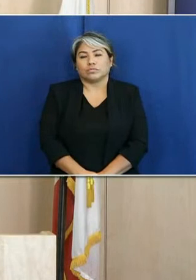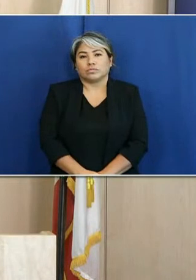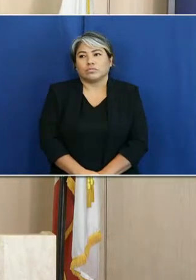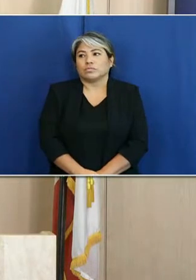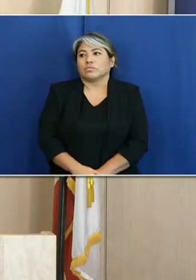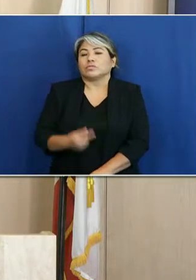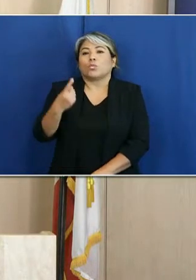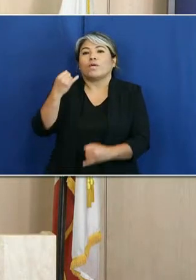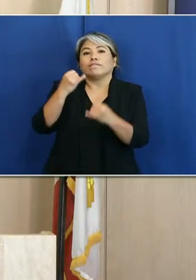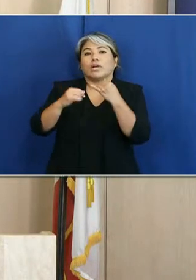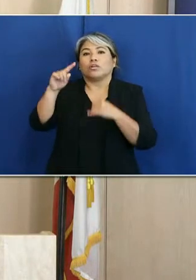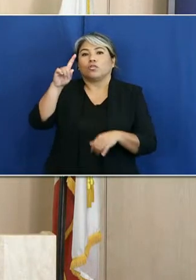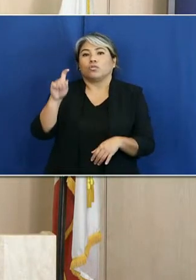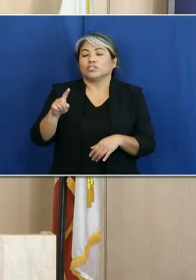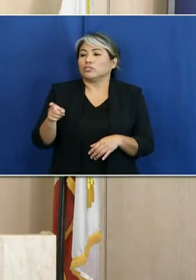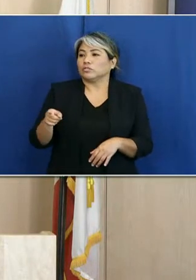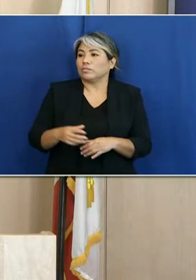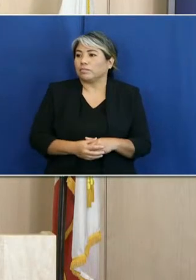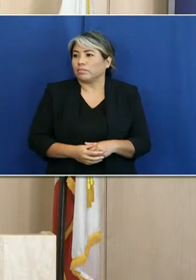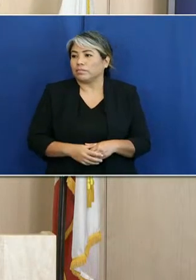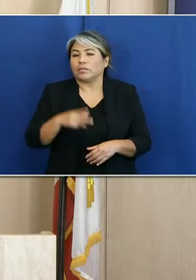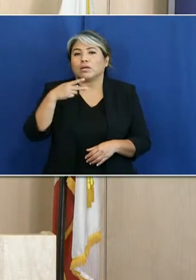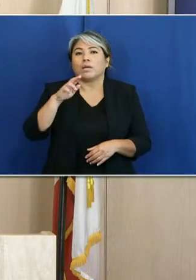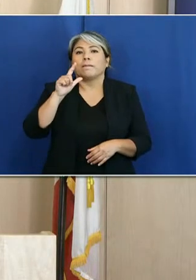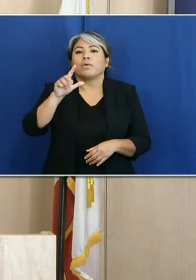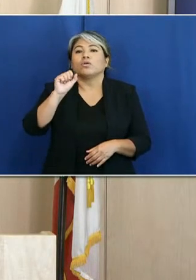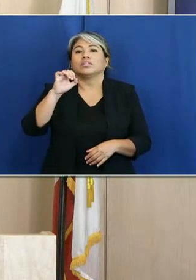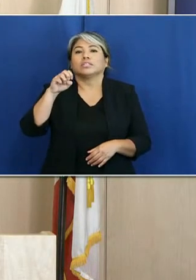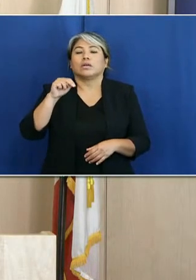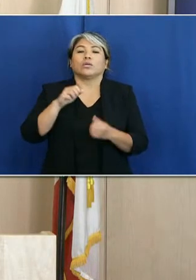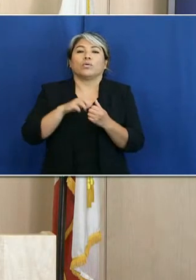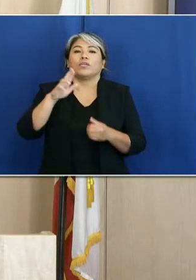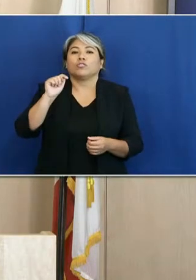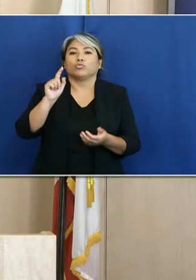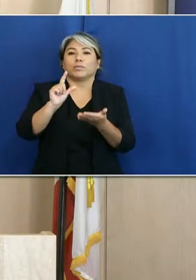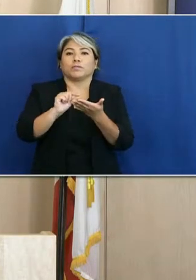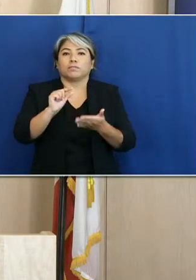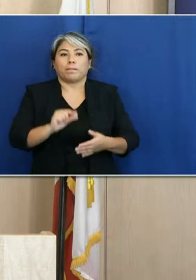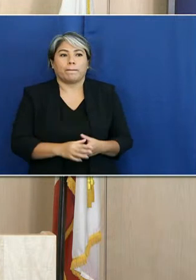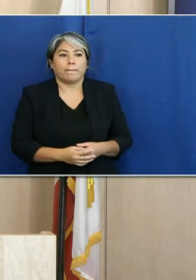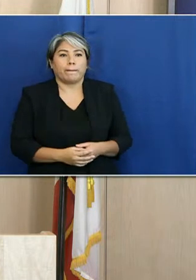We have one final call-in question. That's Paul Sasson with the Union Tribune.